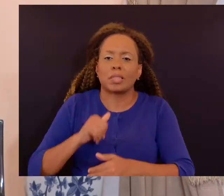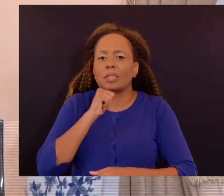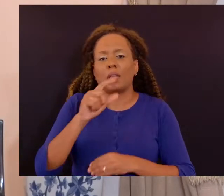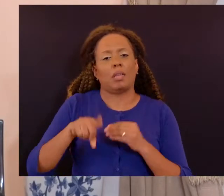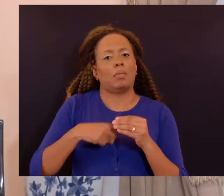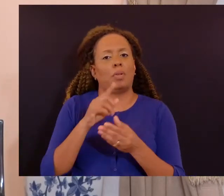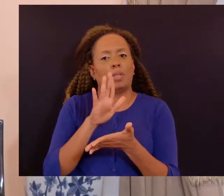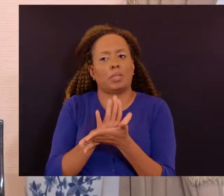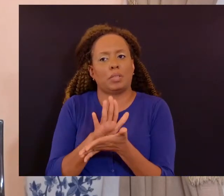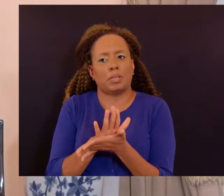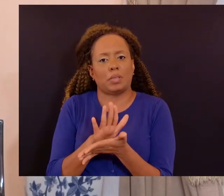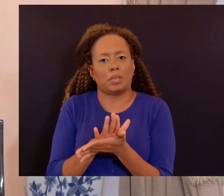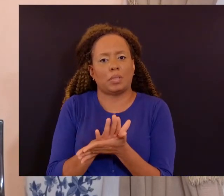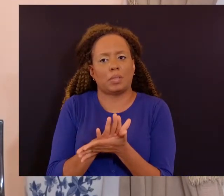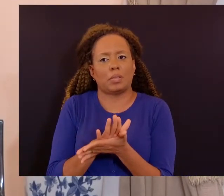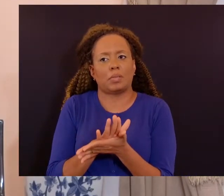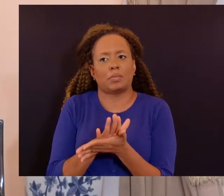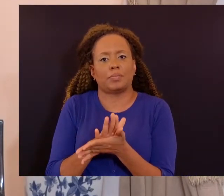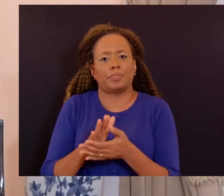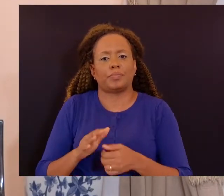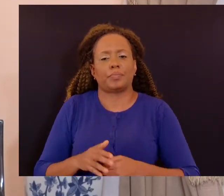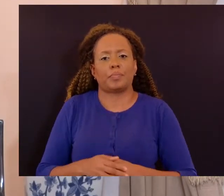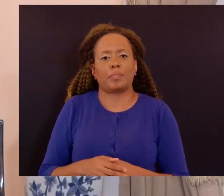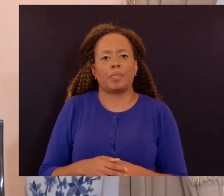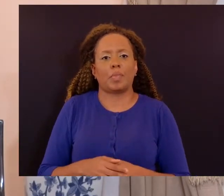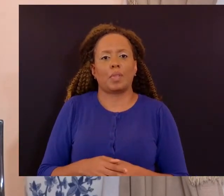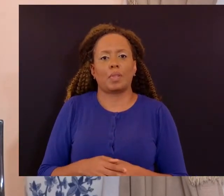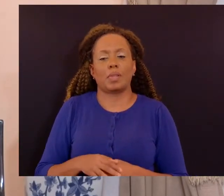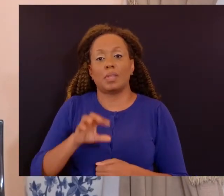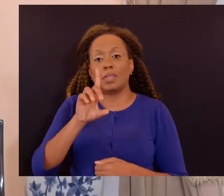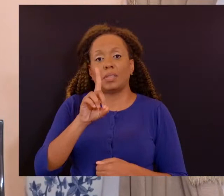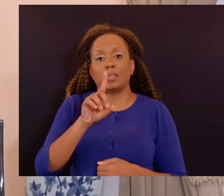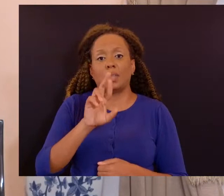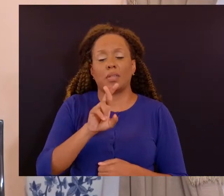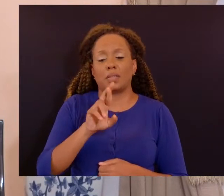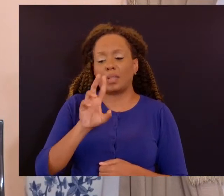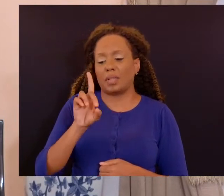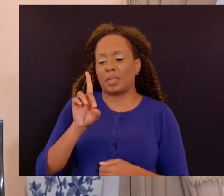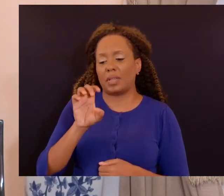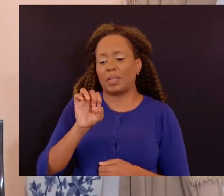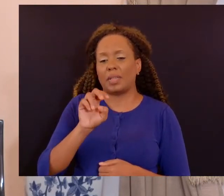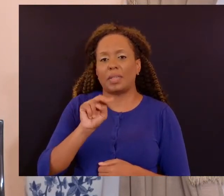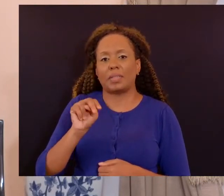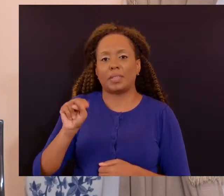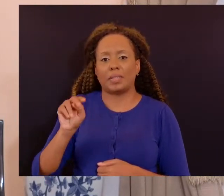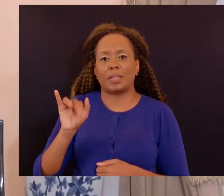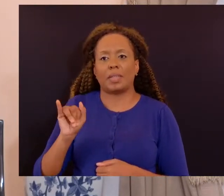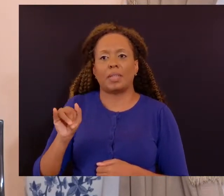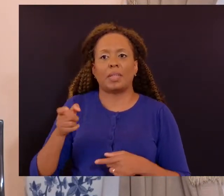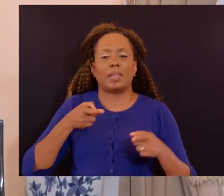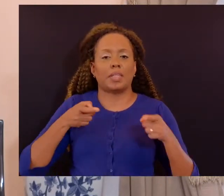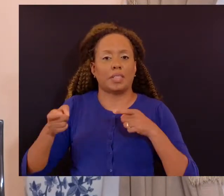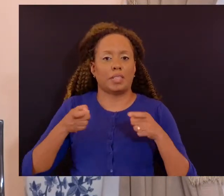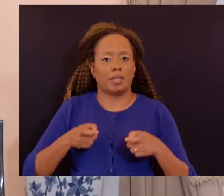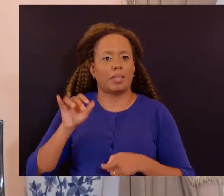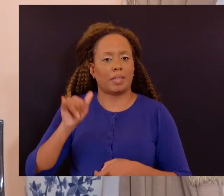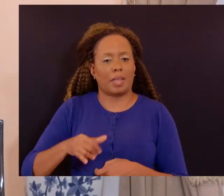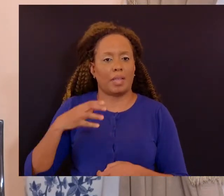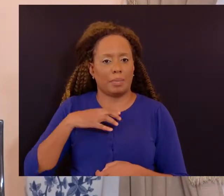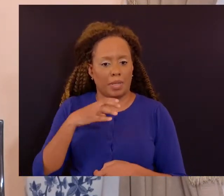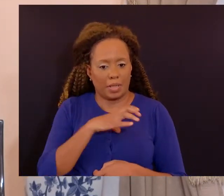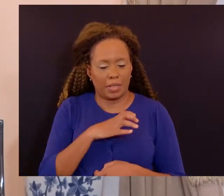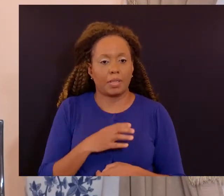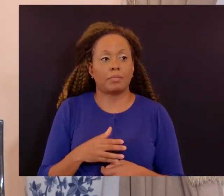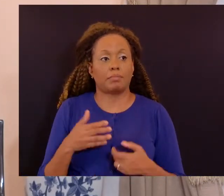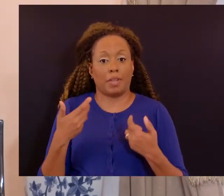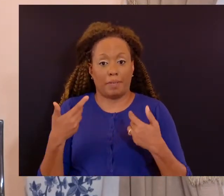schools. And I give you the assurance that, as I said, Dr. Denny is in charge of the unit, and we've already started those